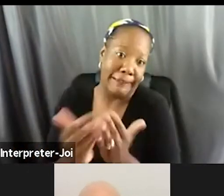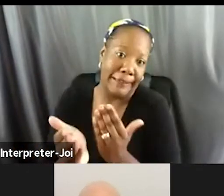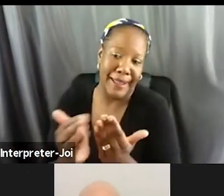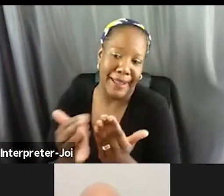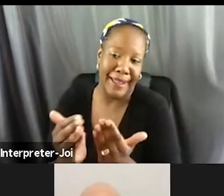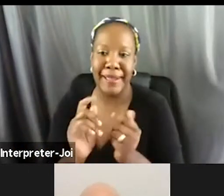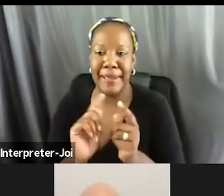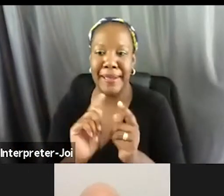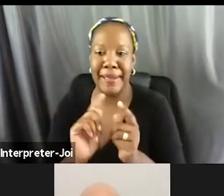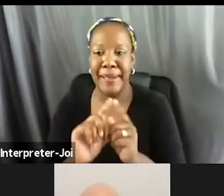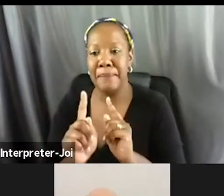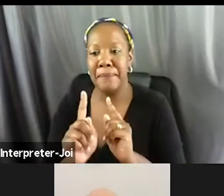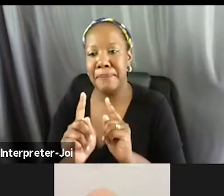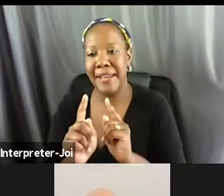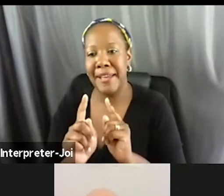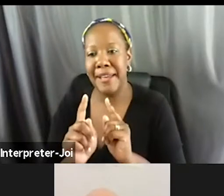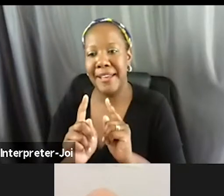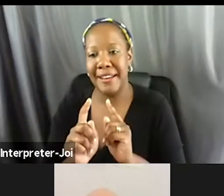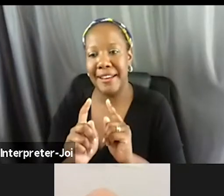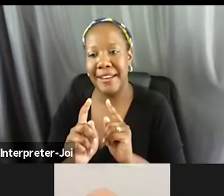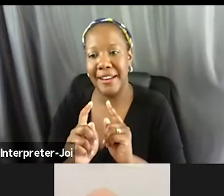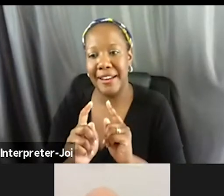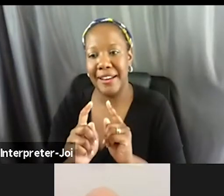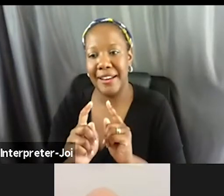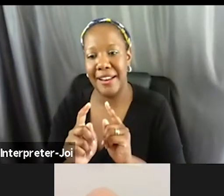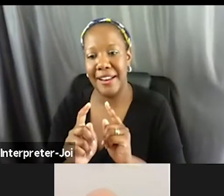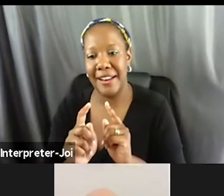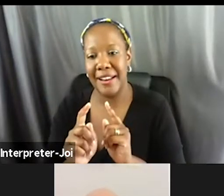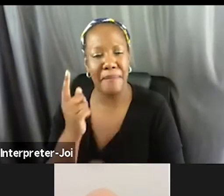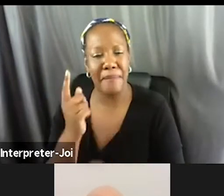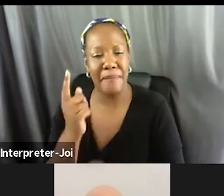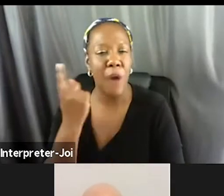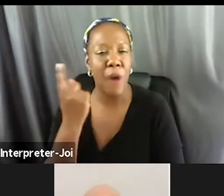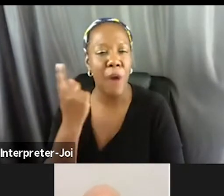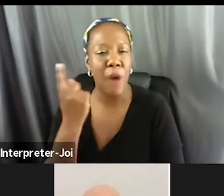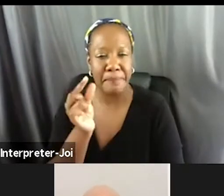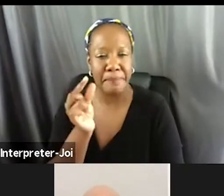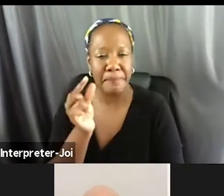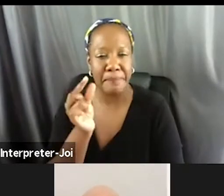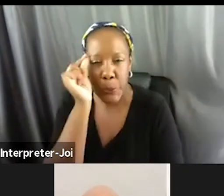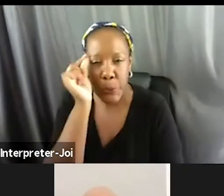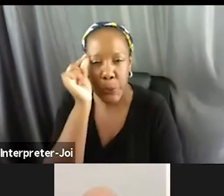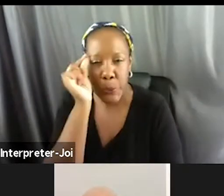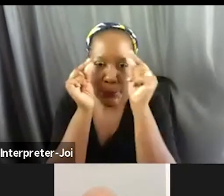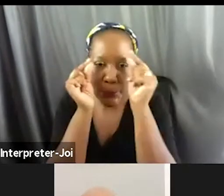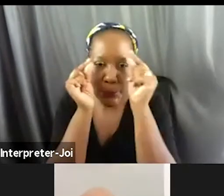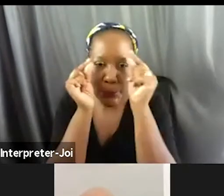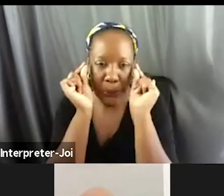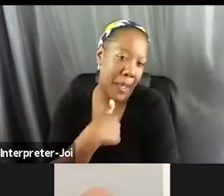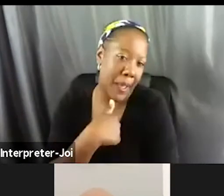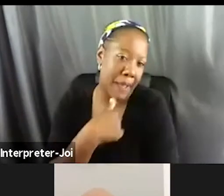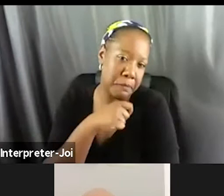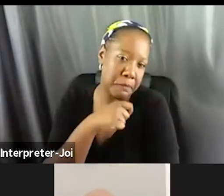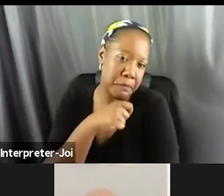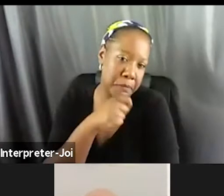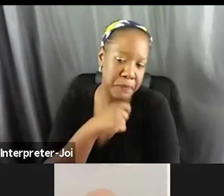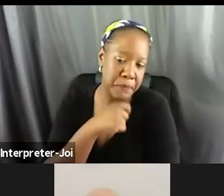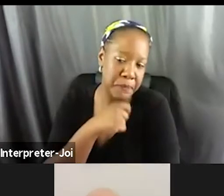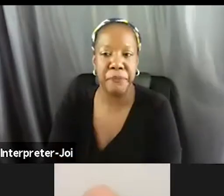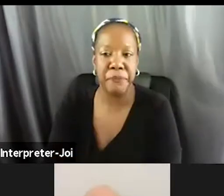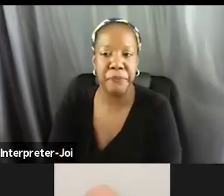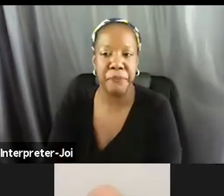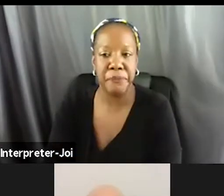they've always been kind of thin, so I just kind of deal with that. But one of the things